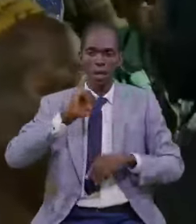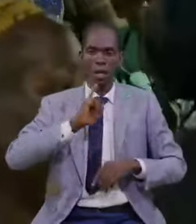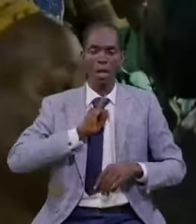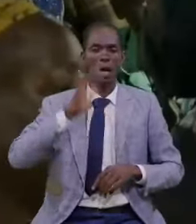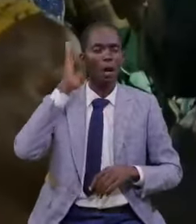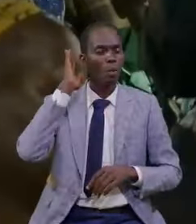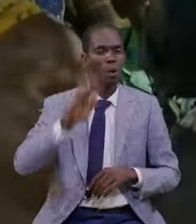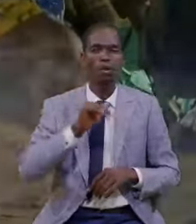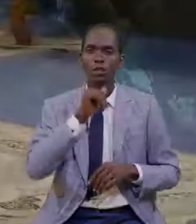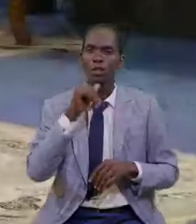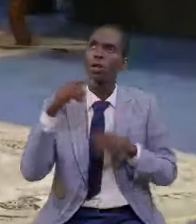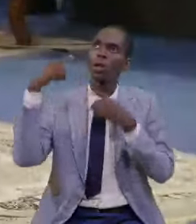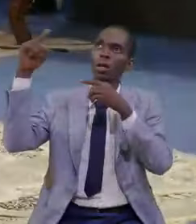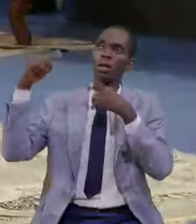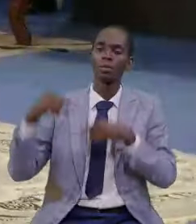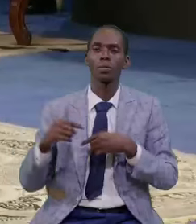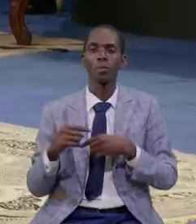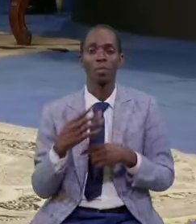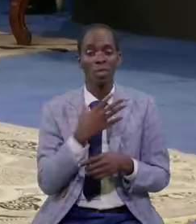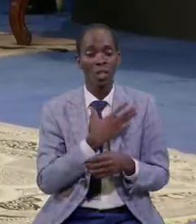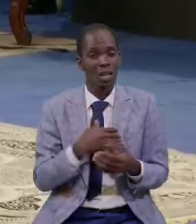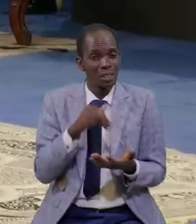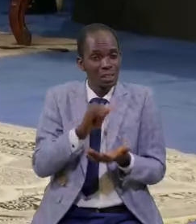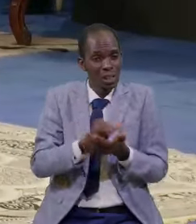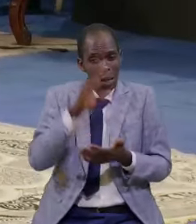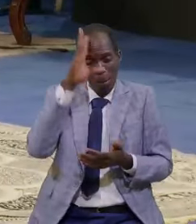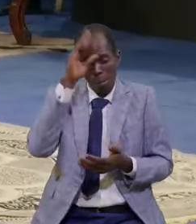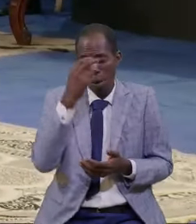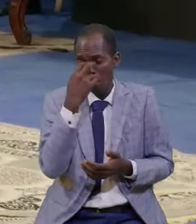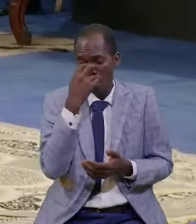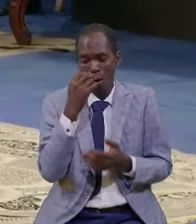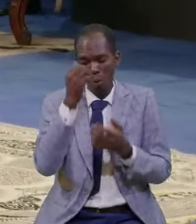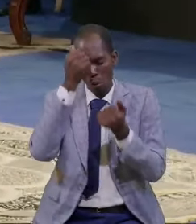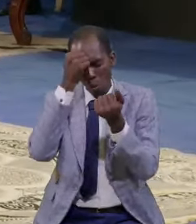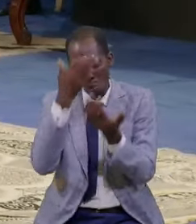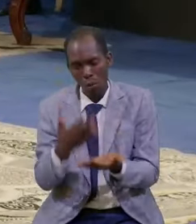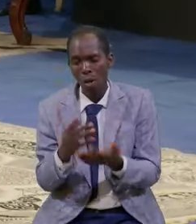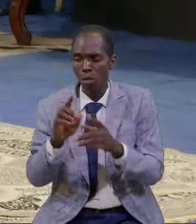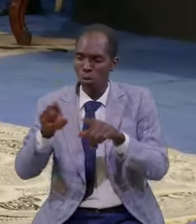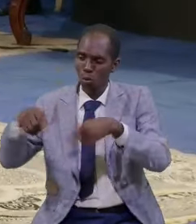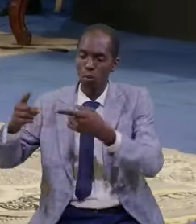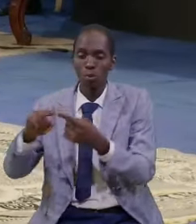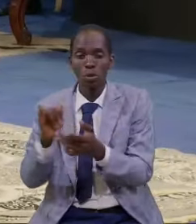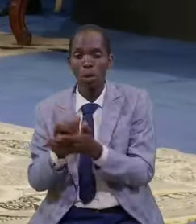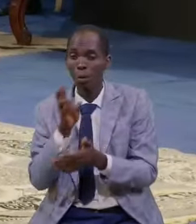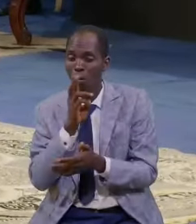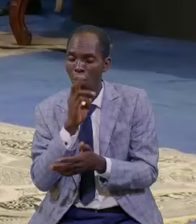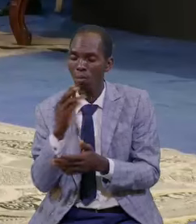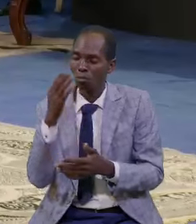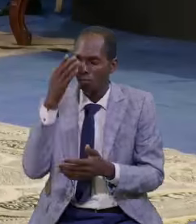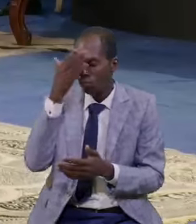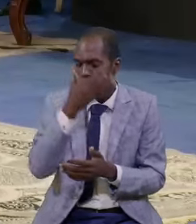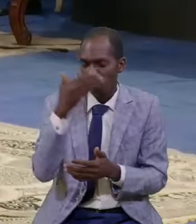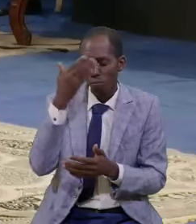And he went exactly as Jesus had said, and he washed. Lo and behold,